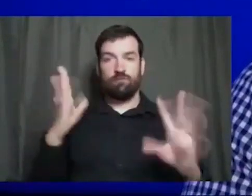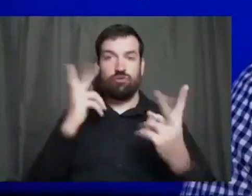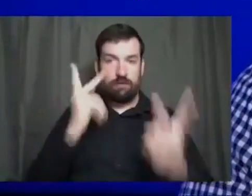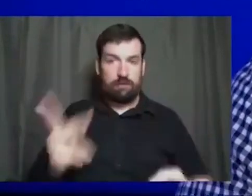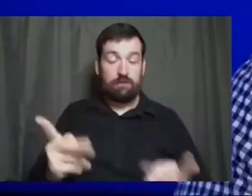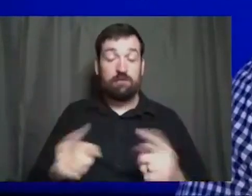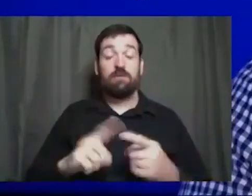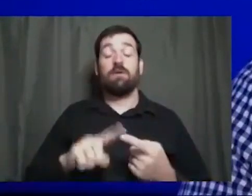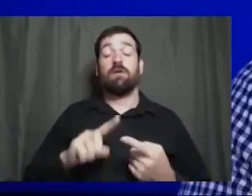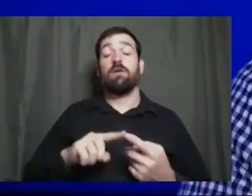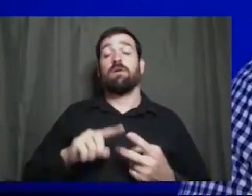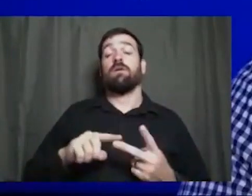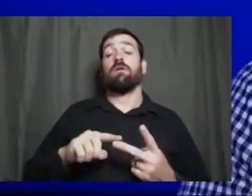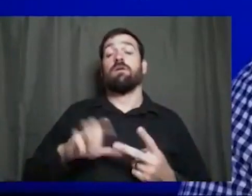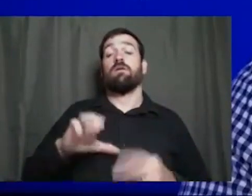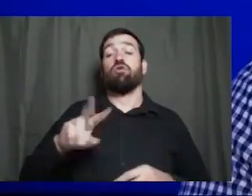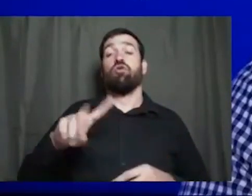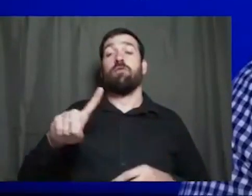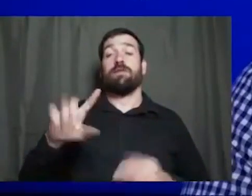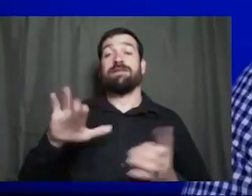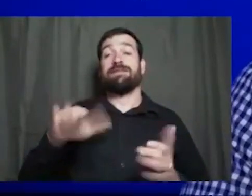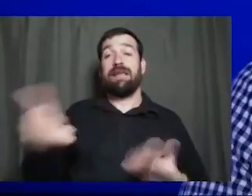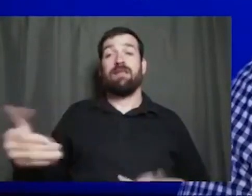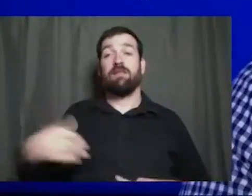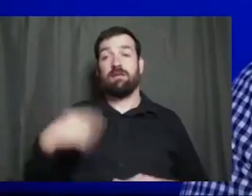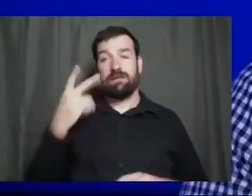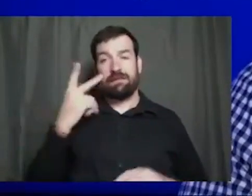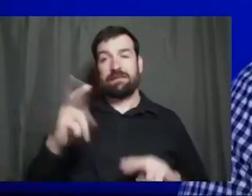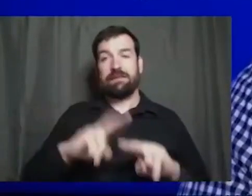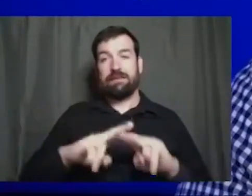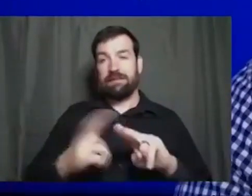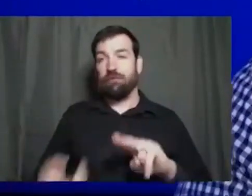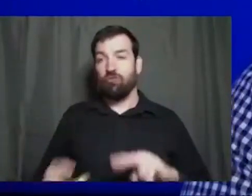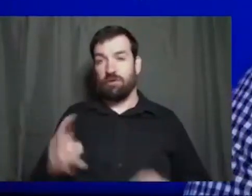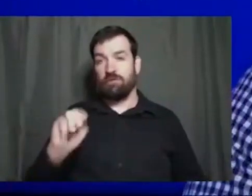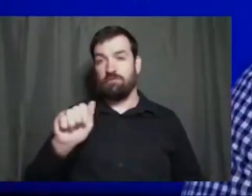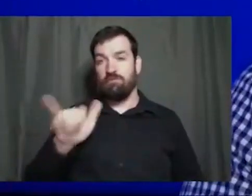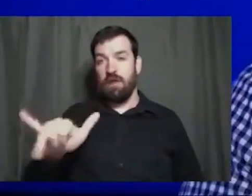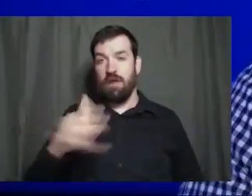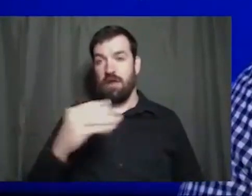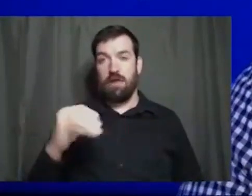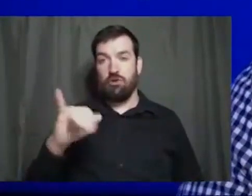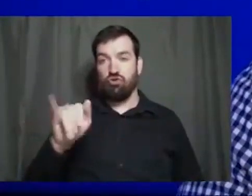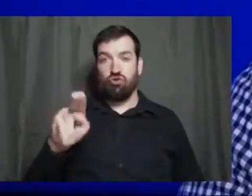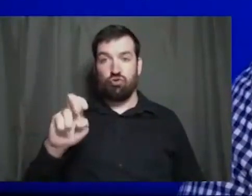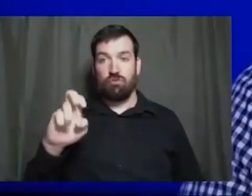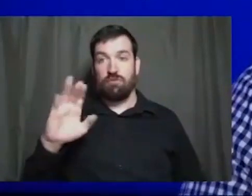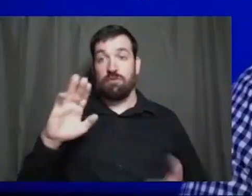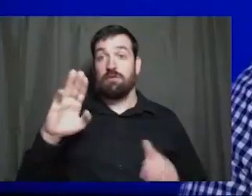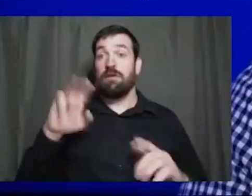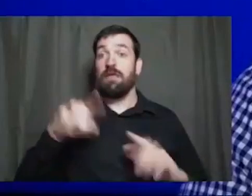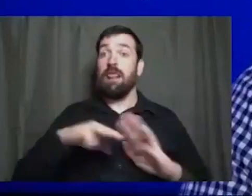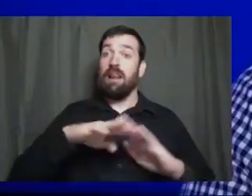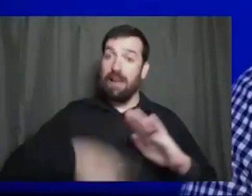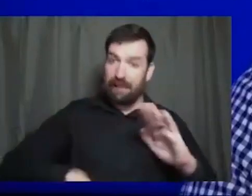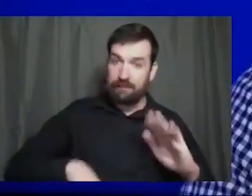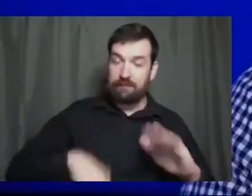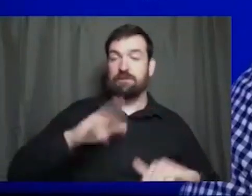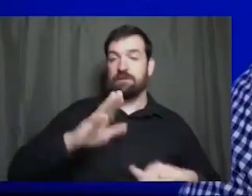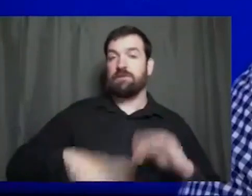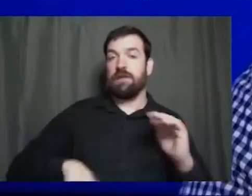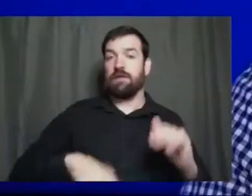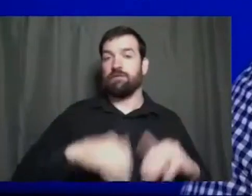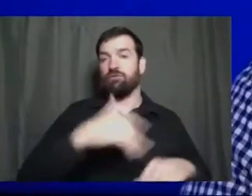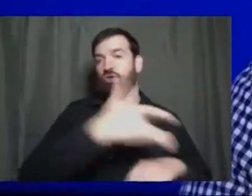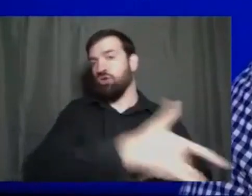we saw a decrease in May and June, definitely lower numbers than we had seen in early spring and, of course,